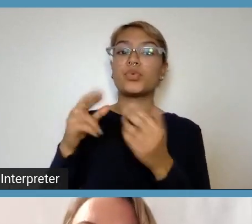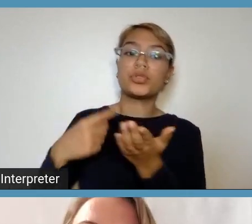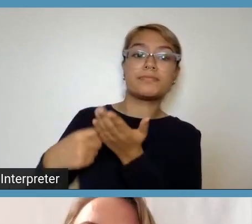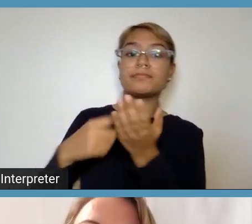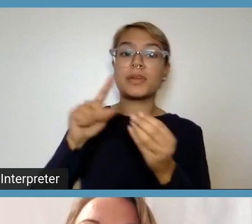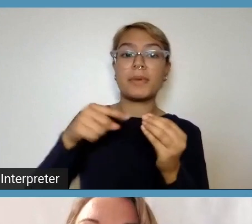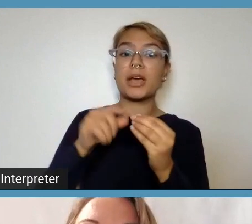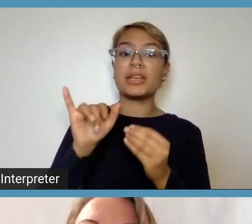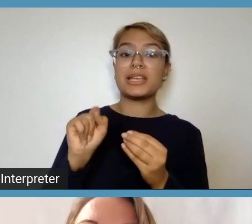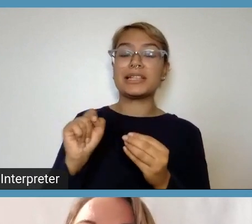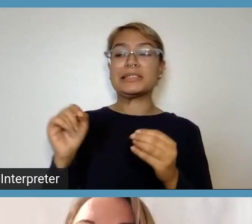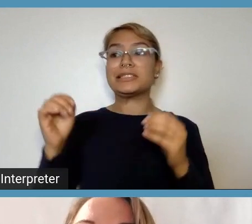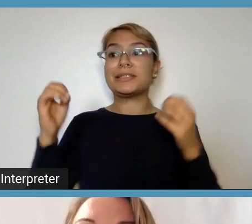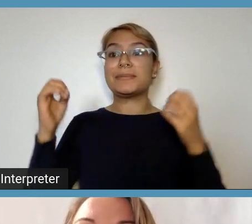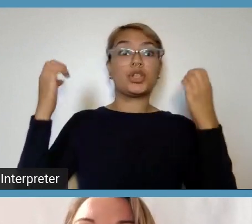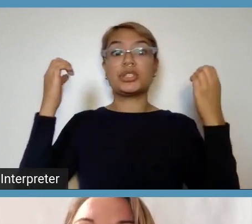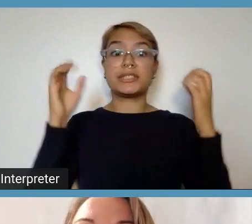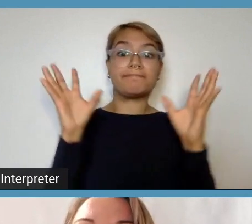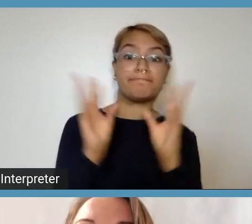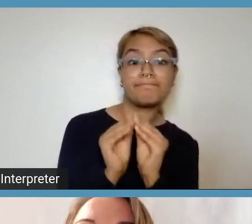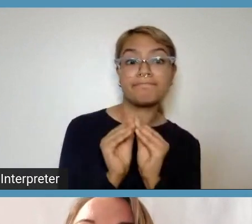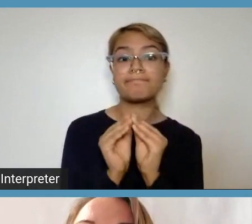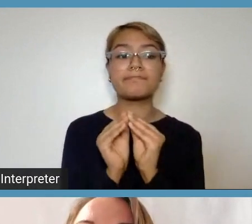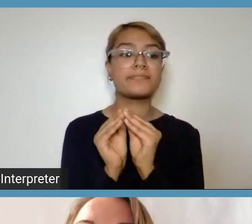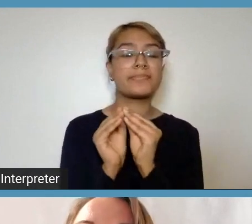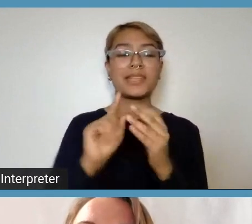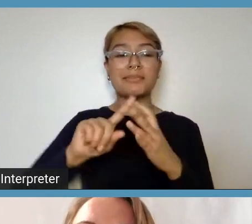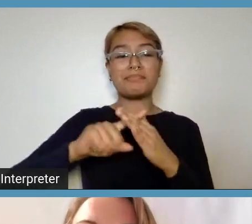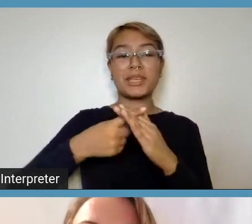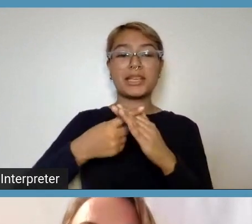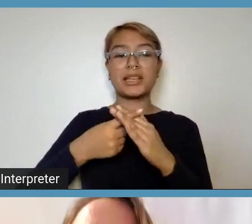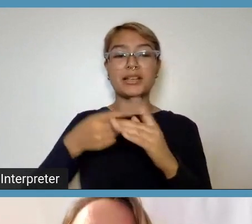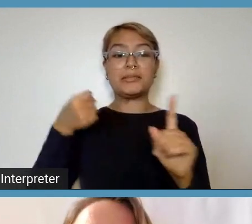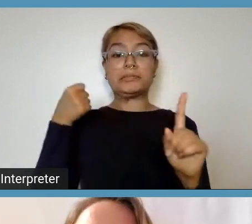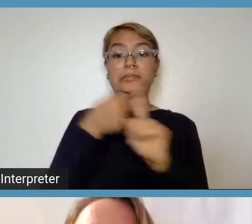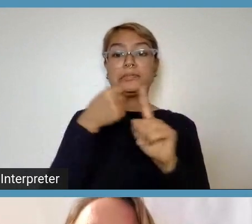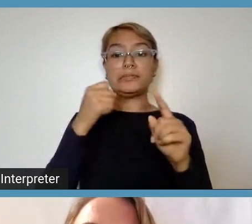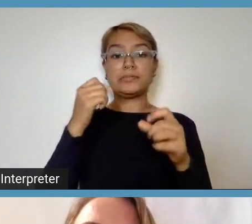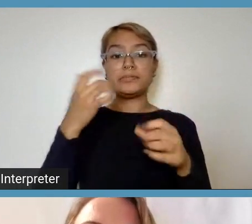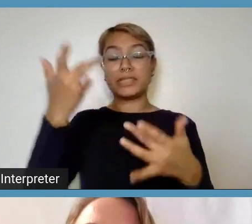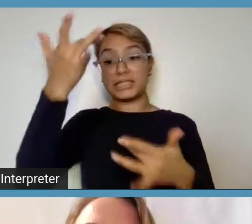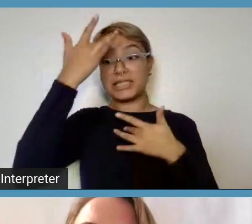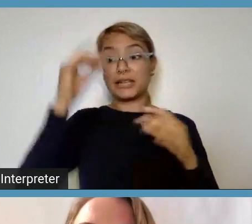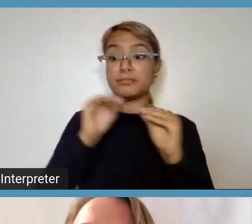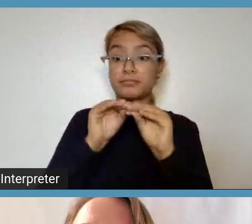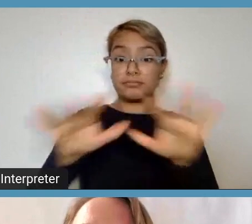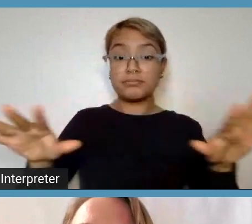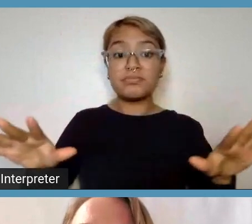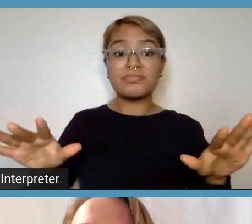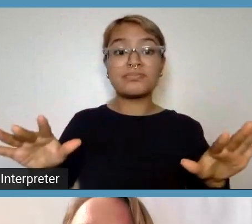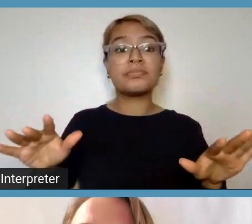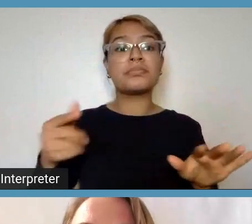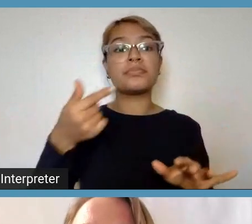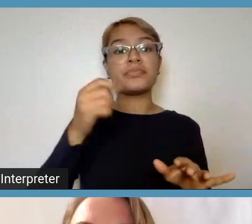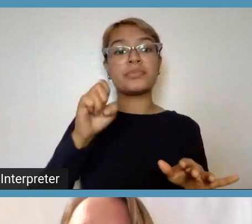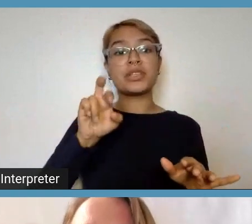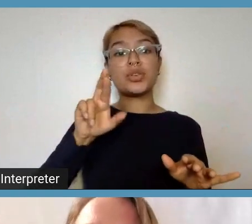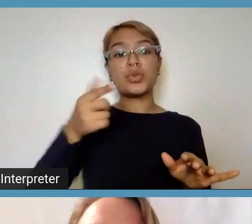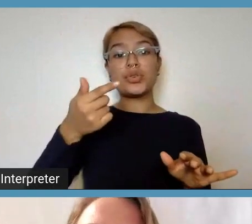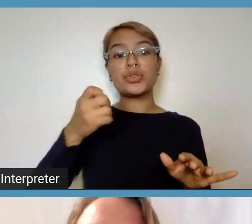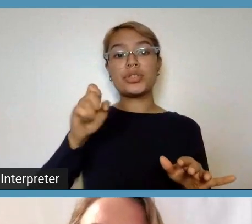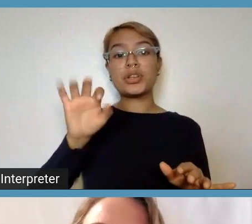emergency meeting. I know that in the beginning of the pandemic and when, you know, George Floyd things